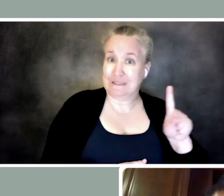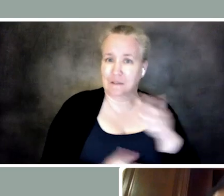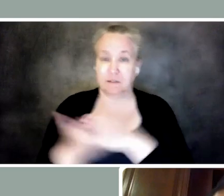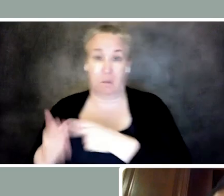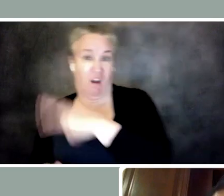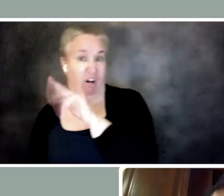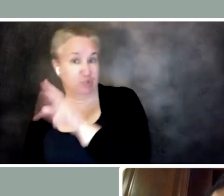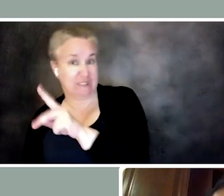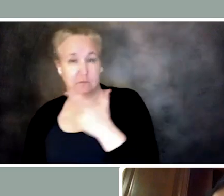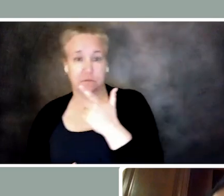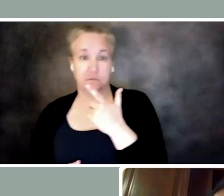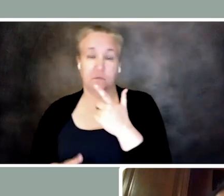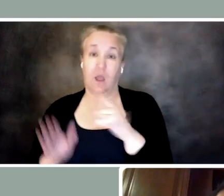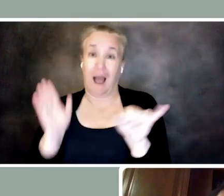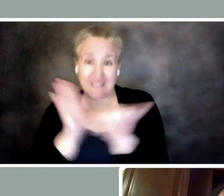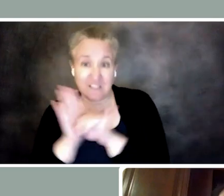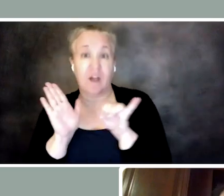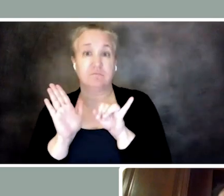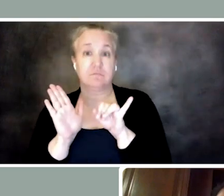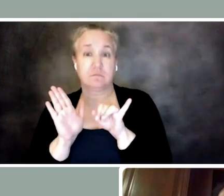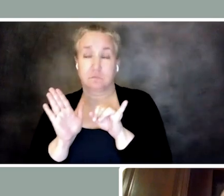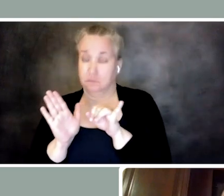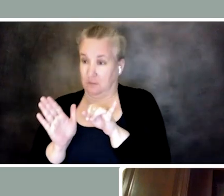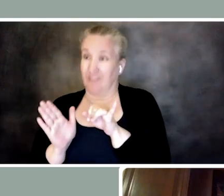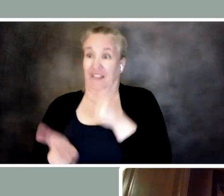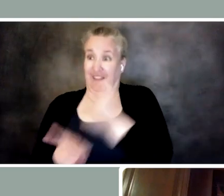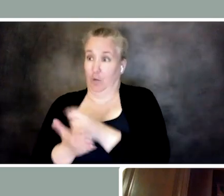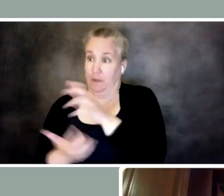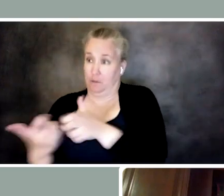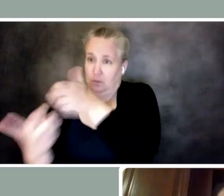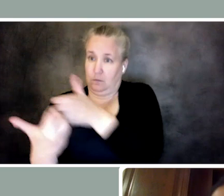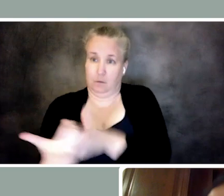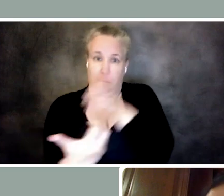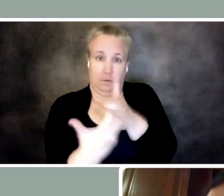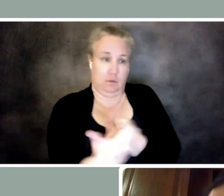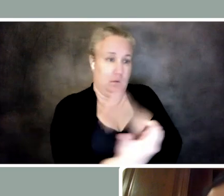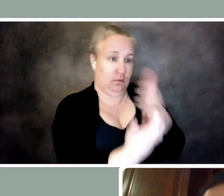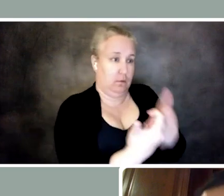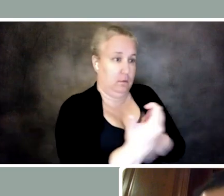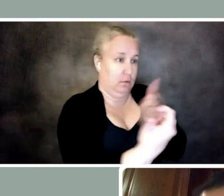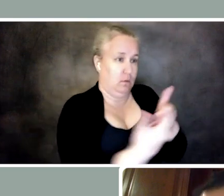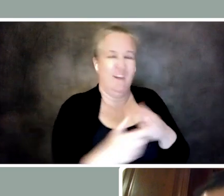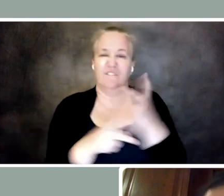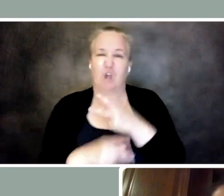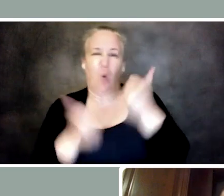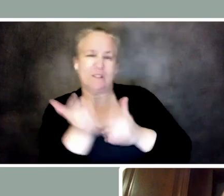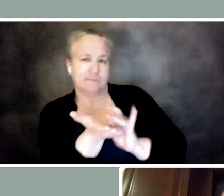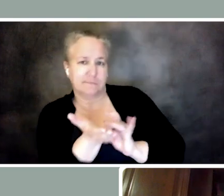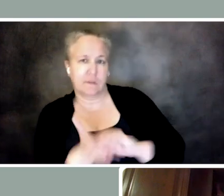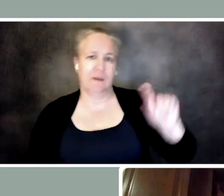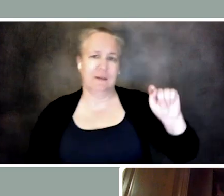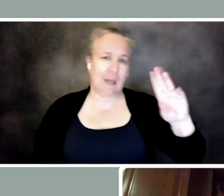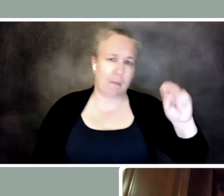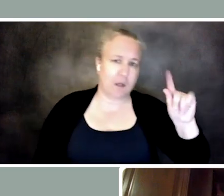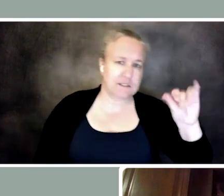it, customizing the anti-estrogen therapy, is it going to be tamoxifen? Is it going to be aromatase inhibitors?